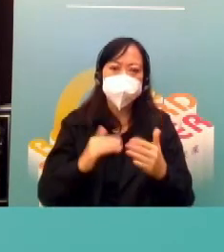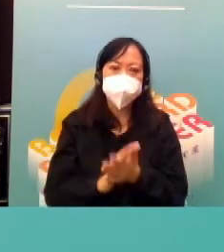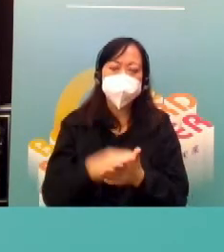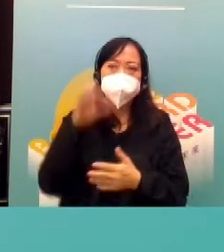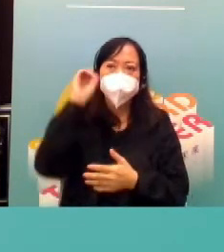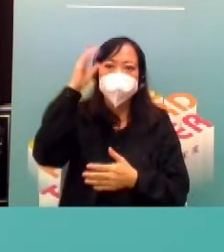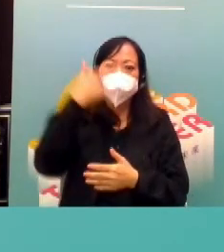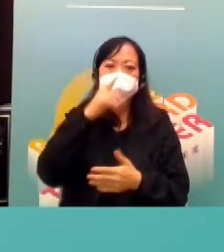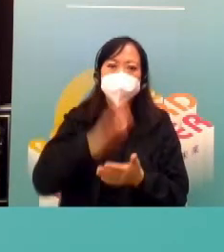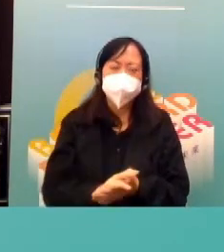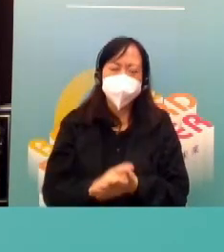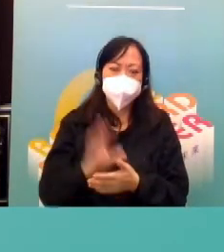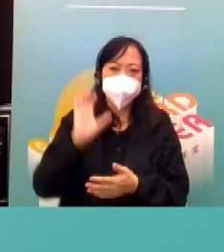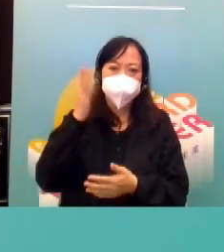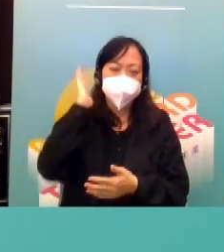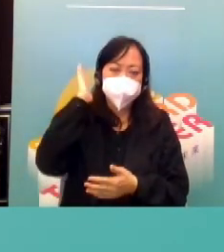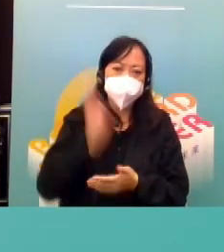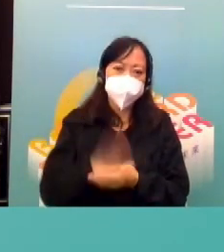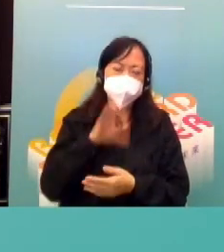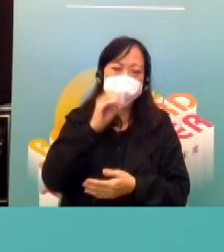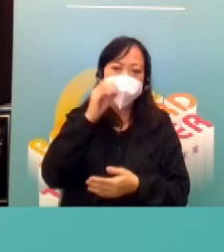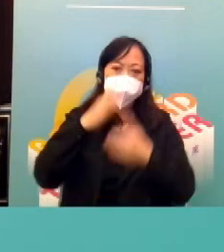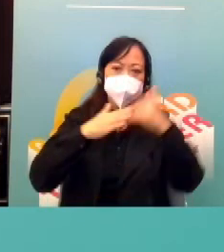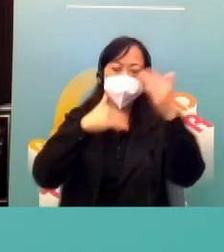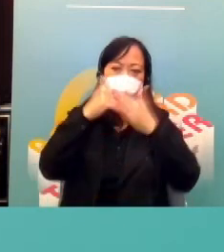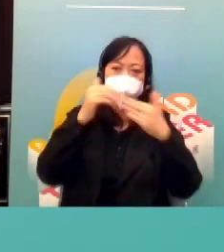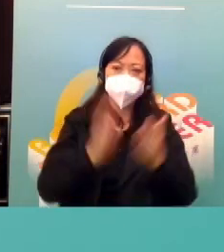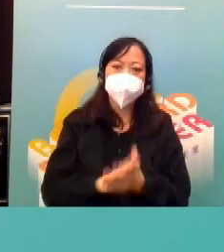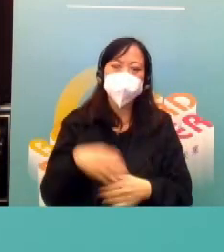innovation. So Mr. Jonathan Wong, are you ready?